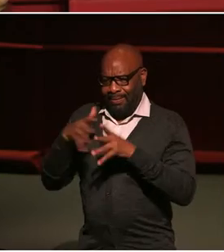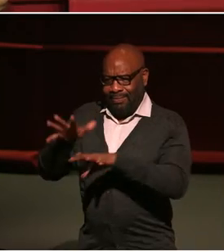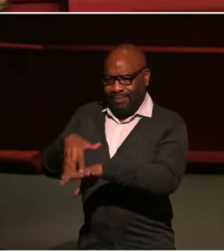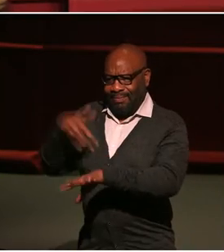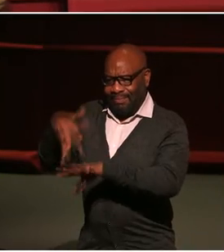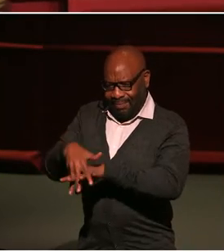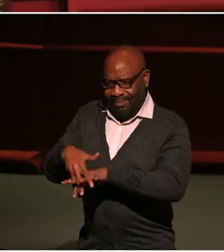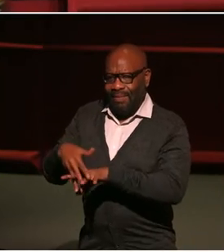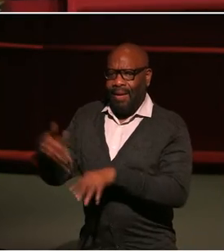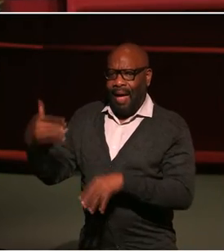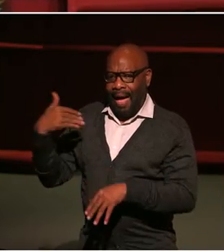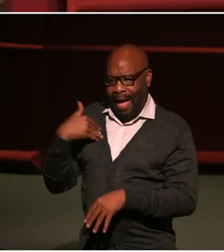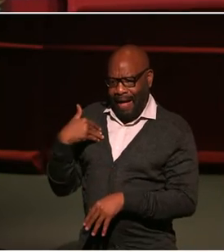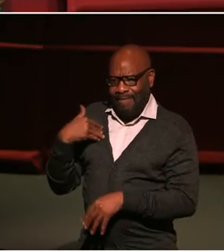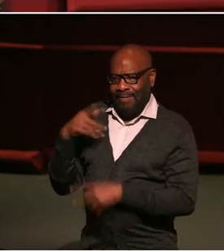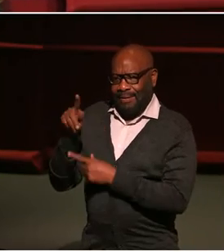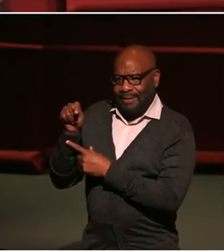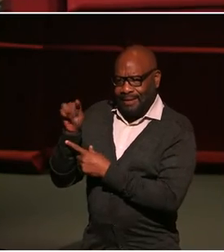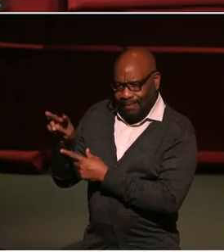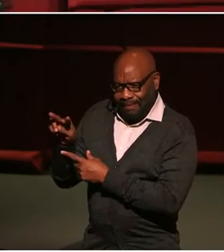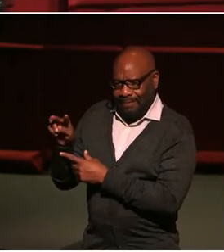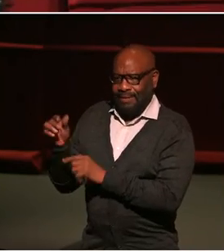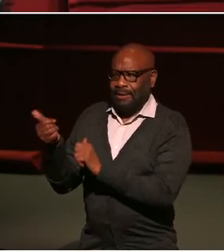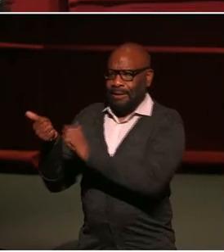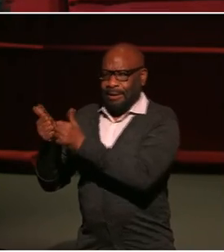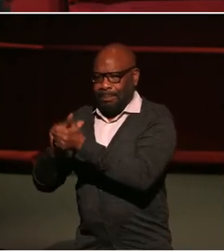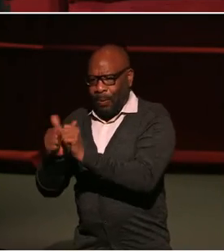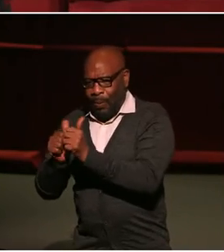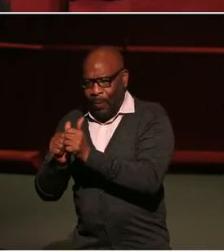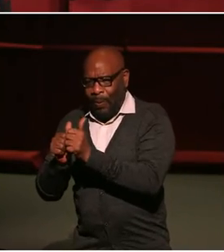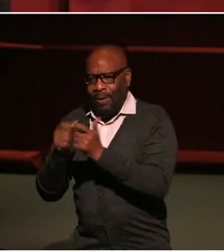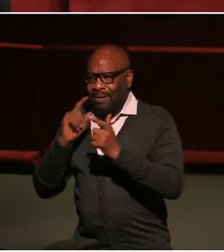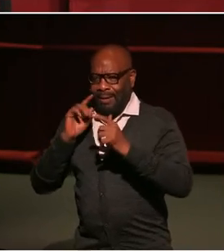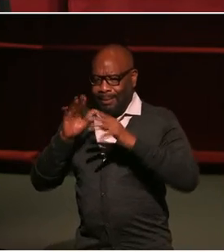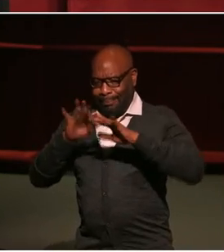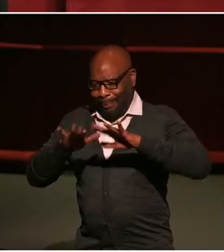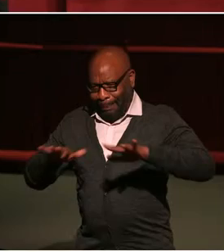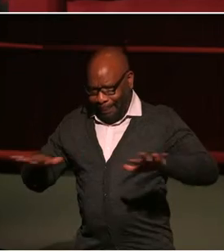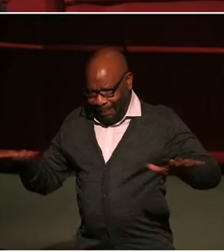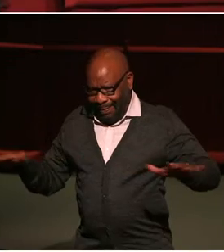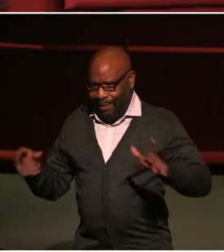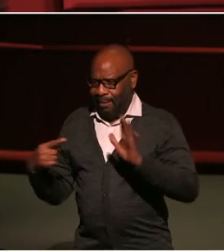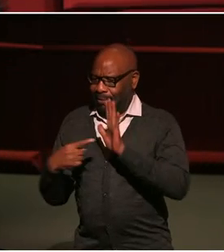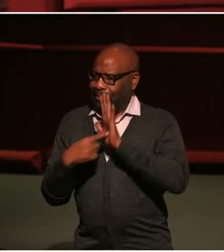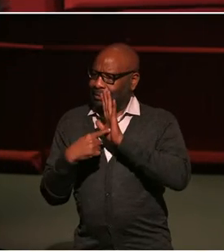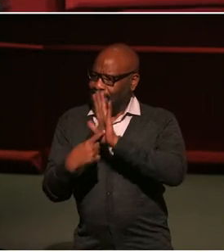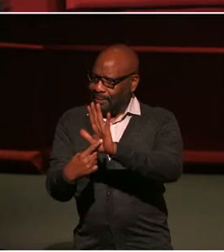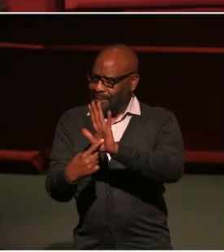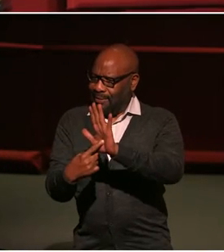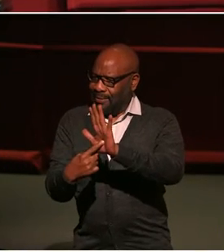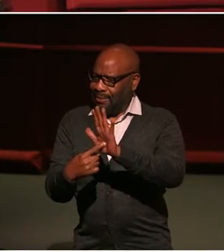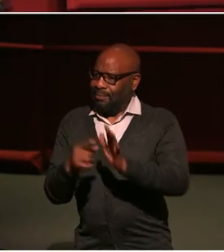television, and the sports industry. And so was I. And so